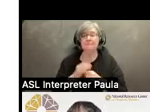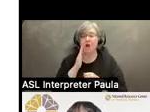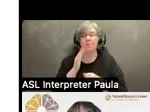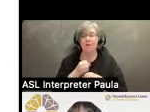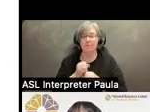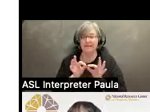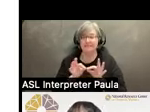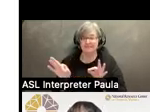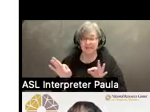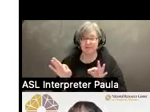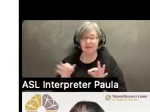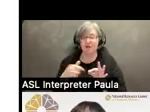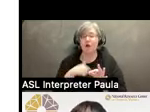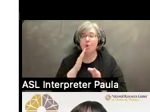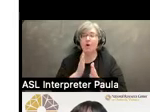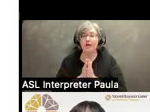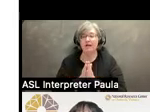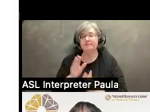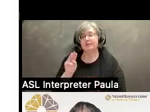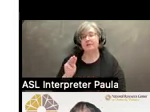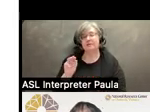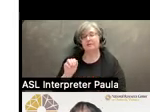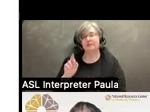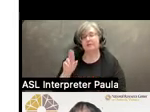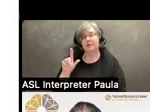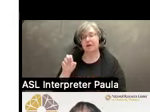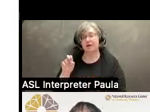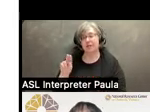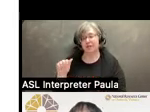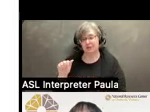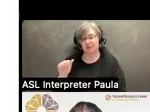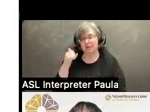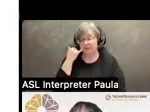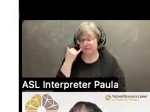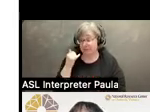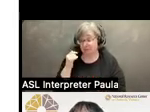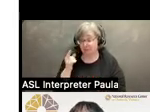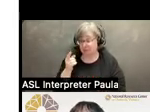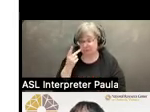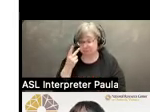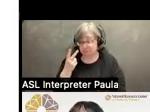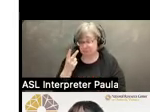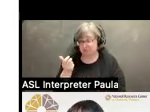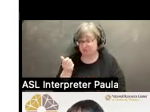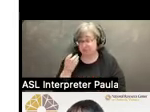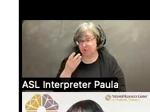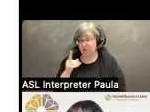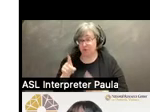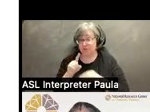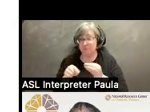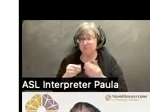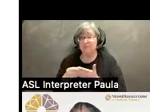statement, and then I'm going to ask Marlena if they see a few questions around the funding